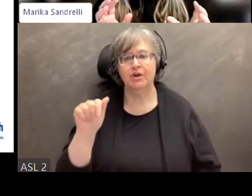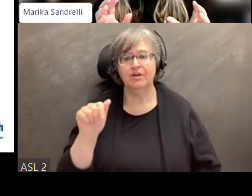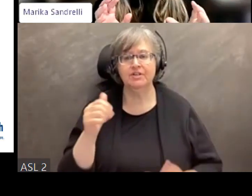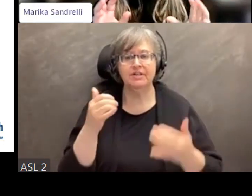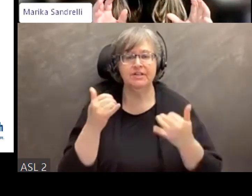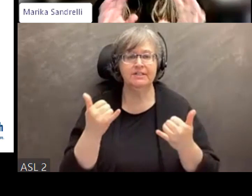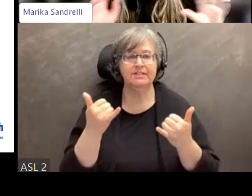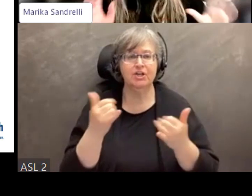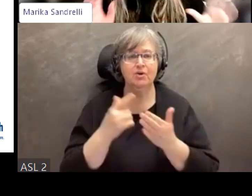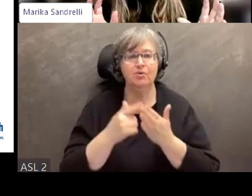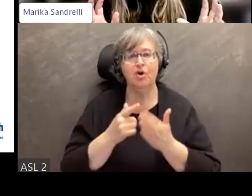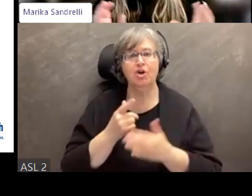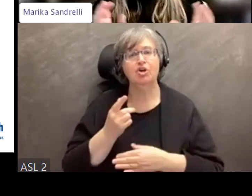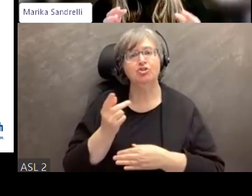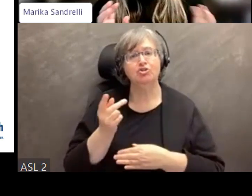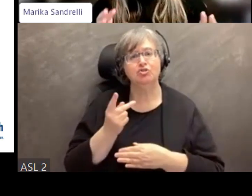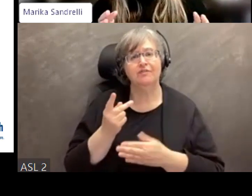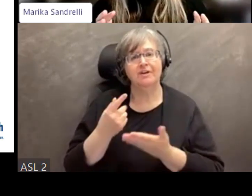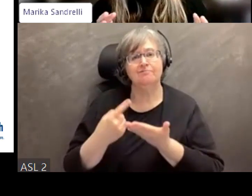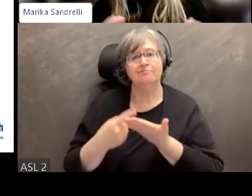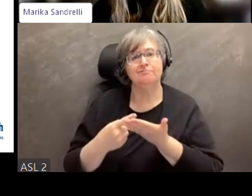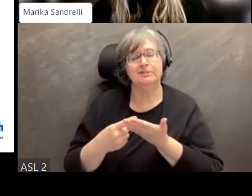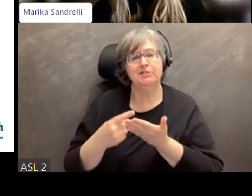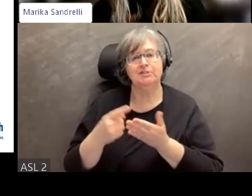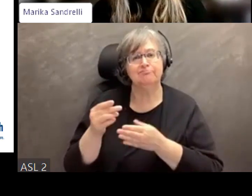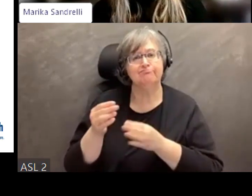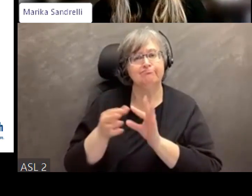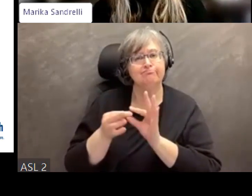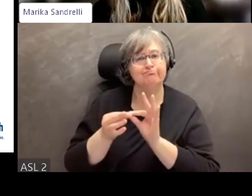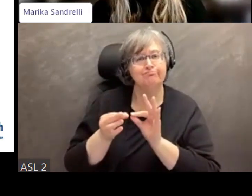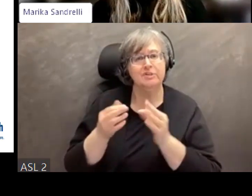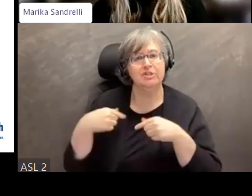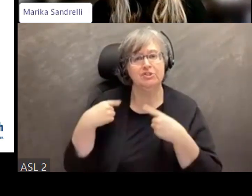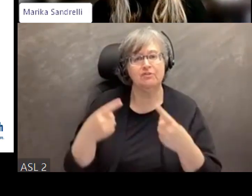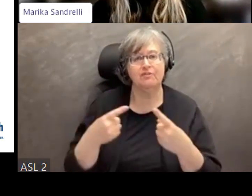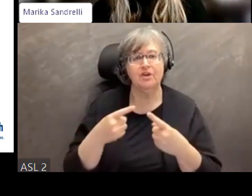So just kind of laying the groundwork in what Bev and I have shared so far.